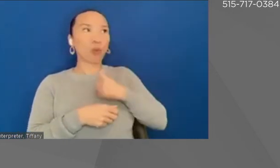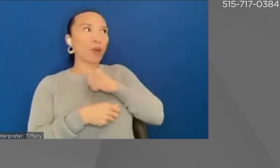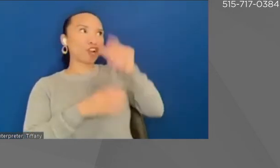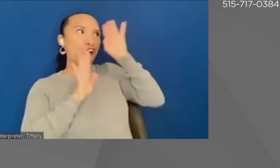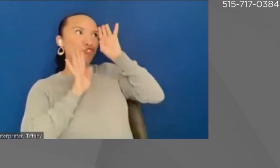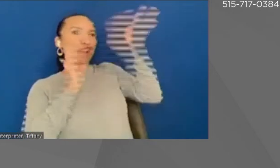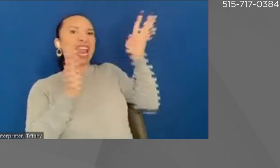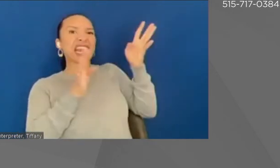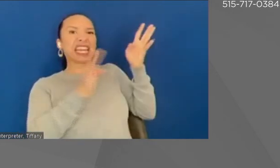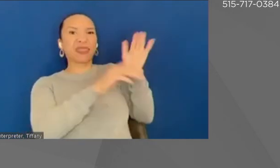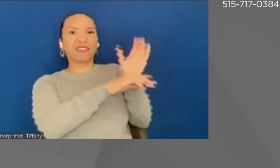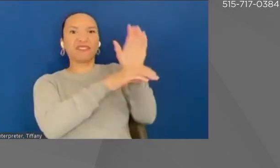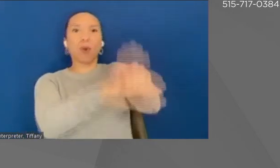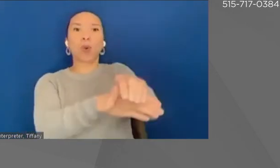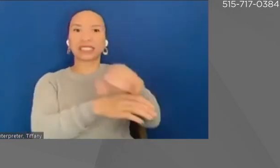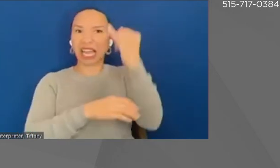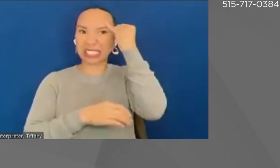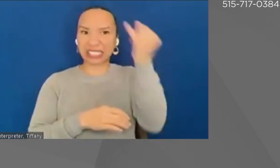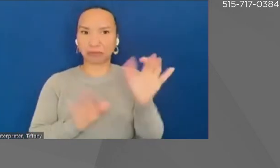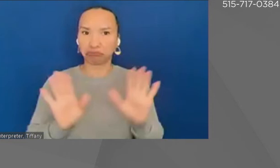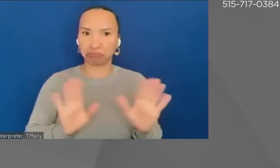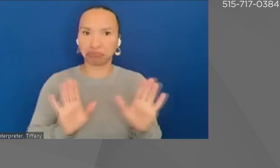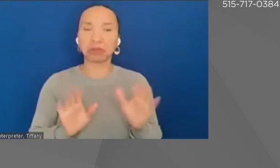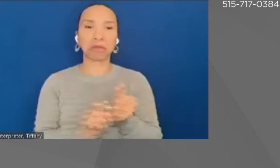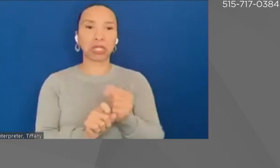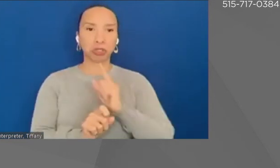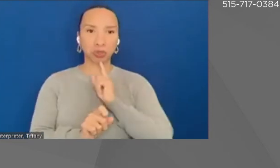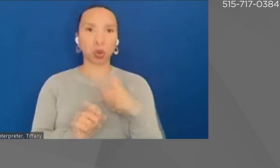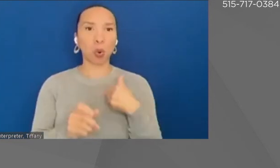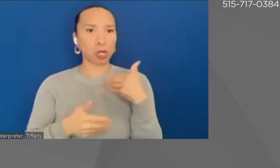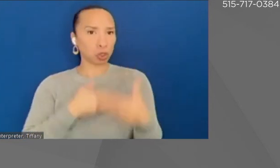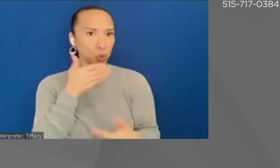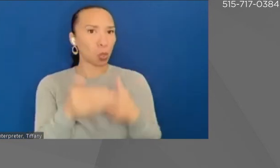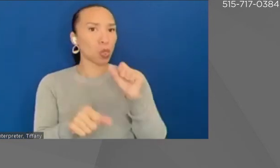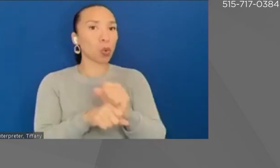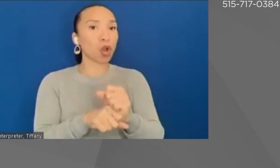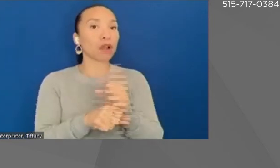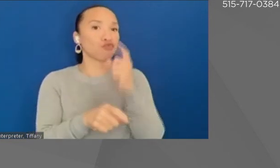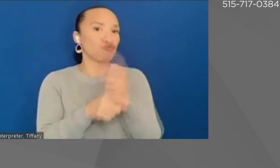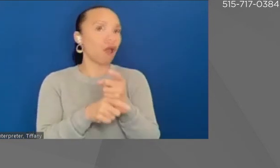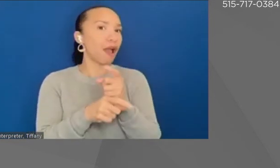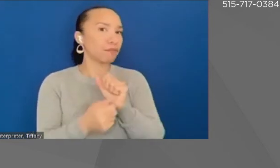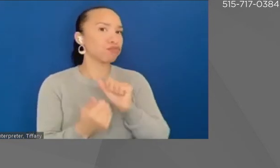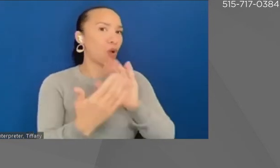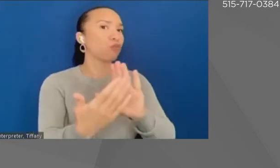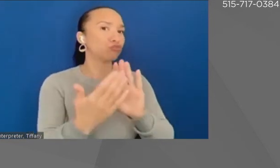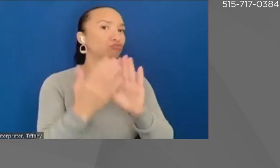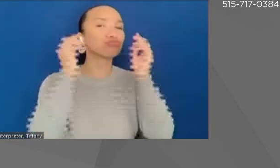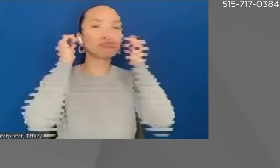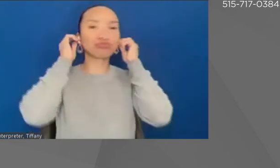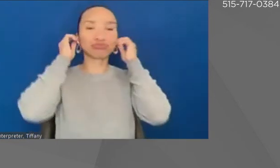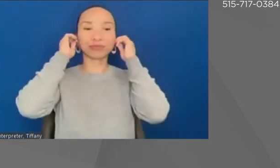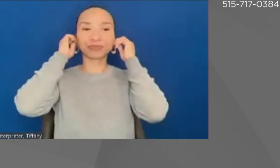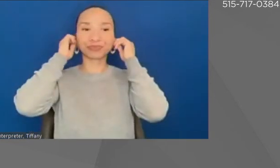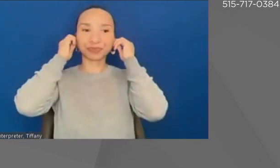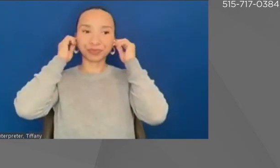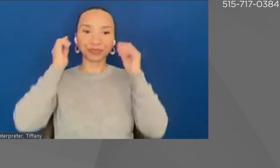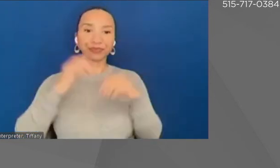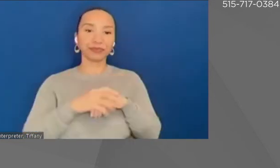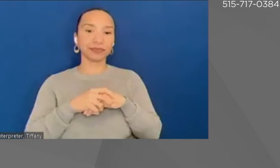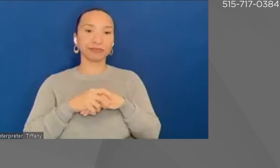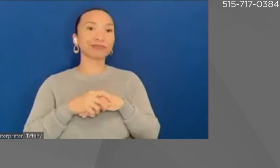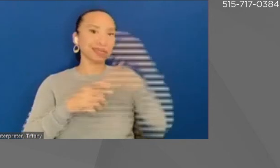just making sure that, again, that we're going about our work in the right way. Yeah, great. I think you make a good point